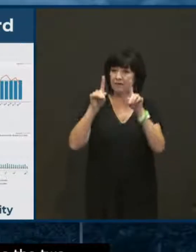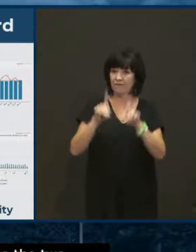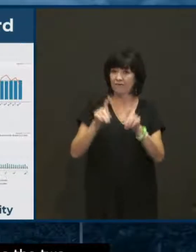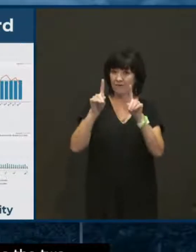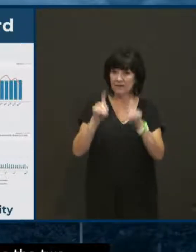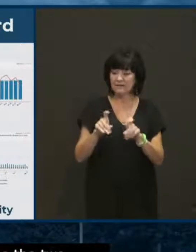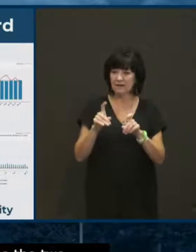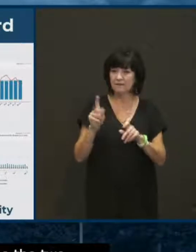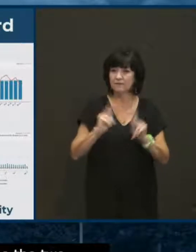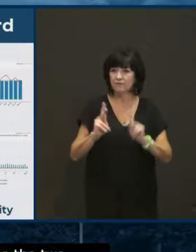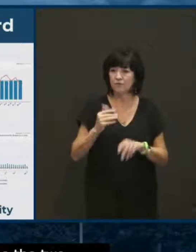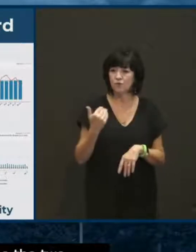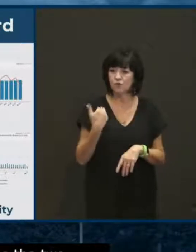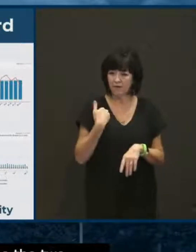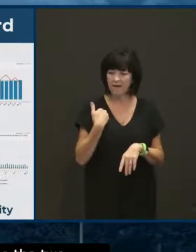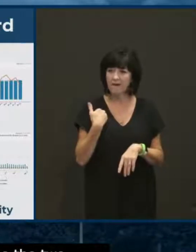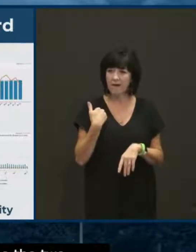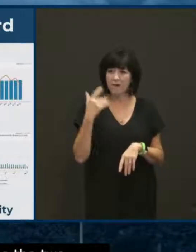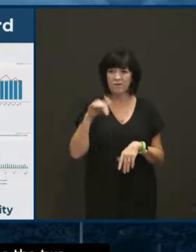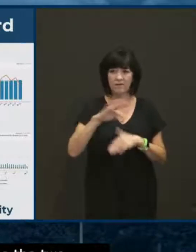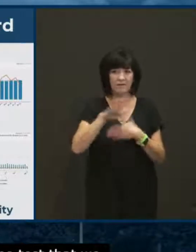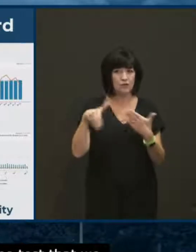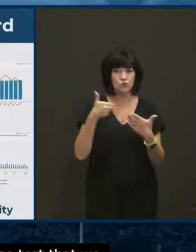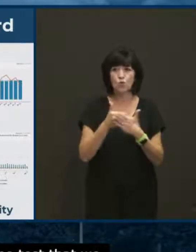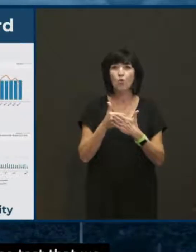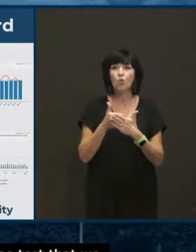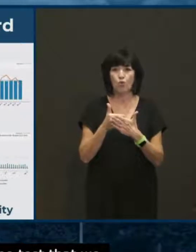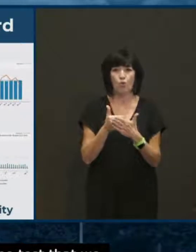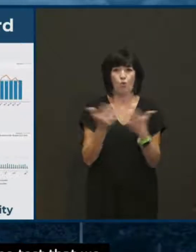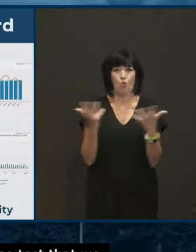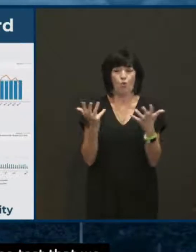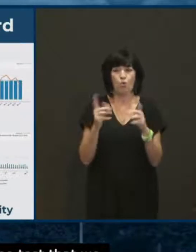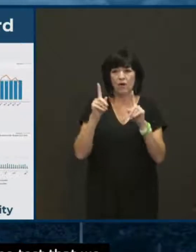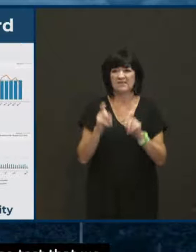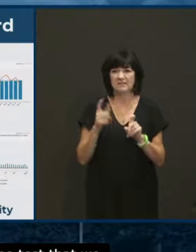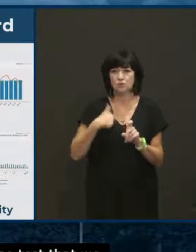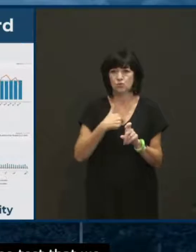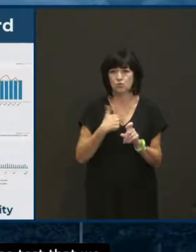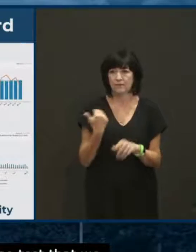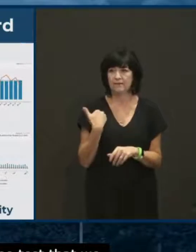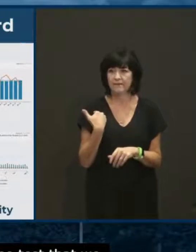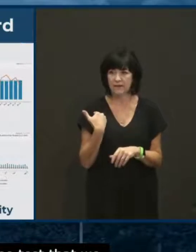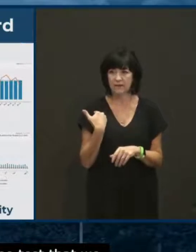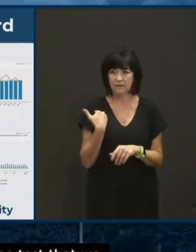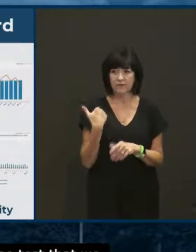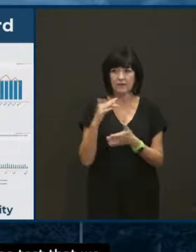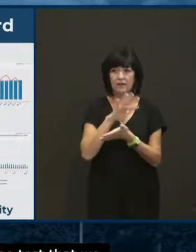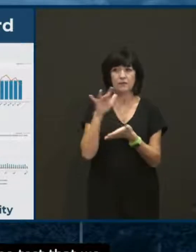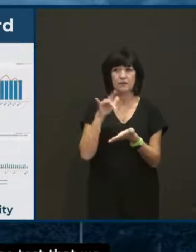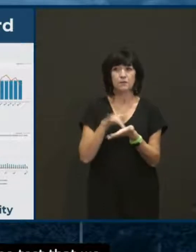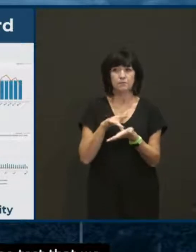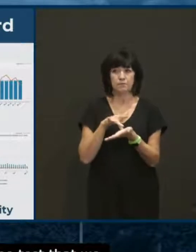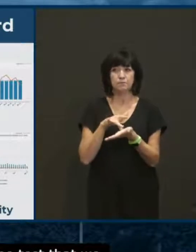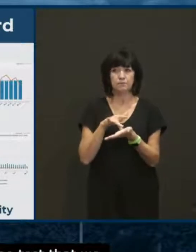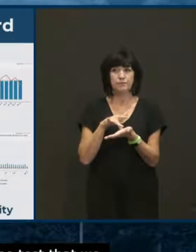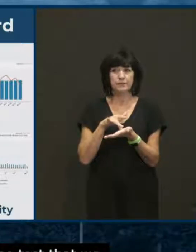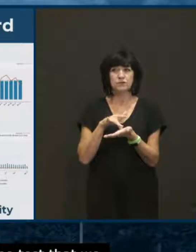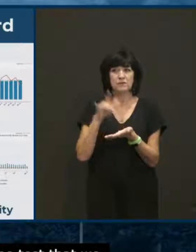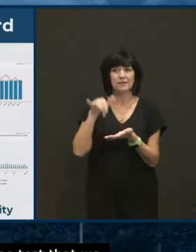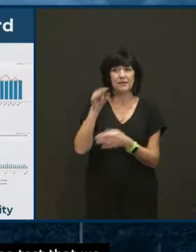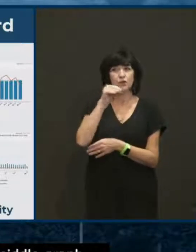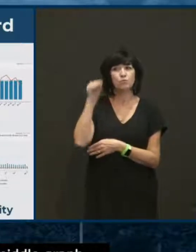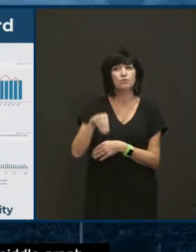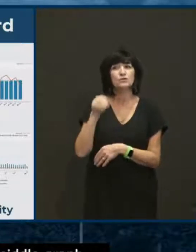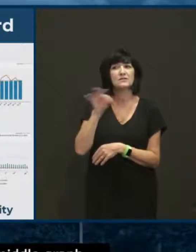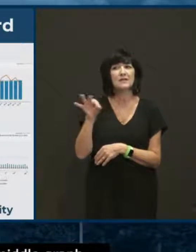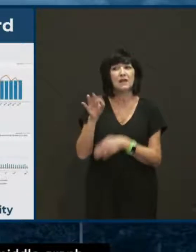the denominator. That's going to be a lower number. And then the middle graph on the bottom level is the